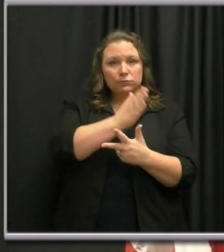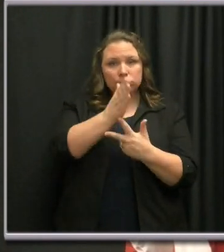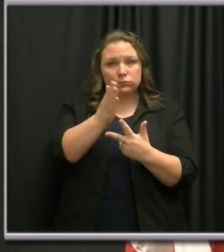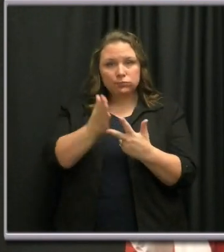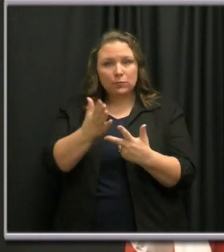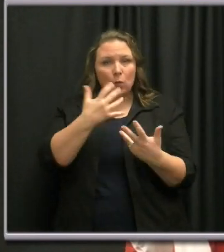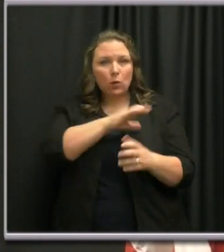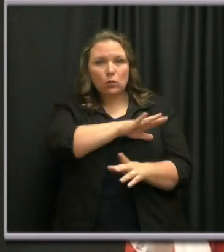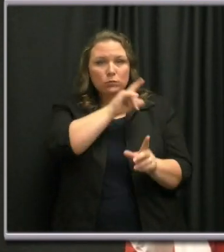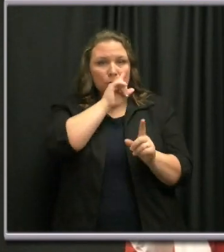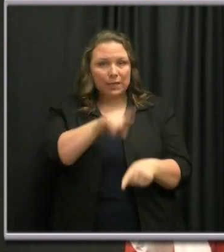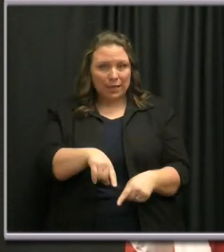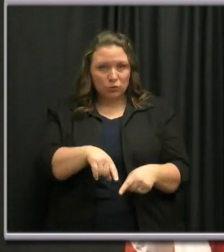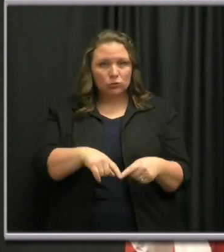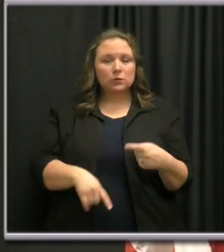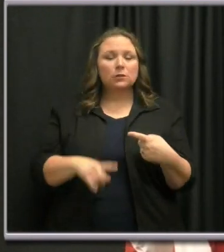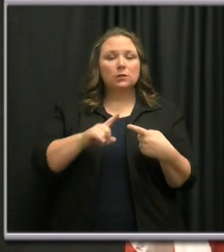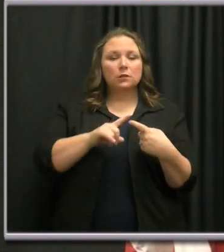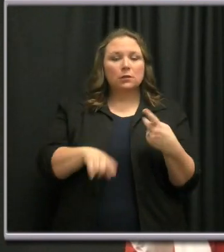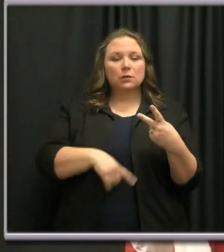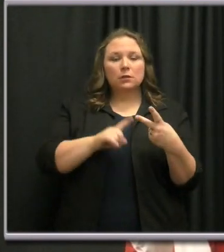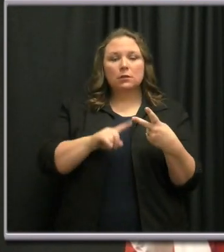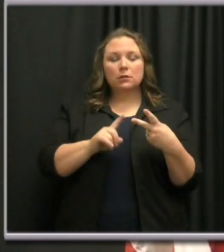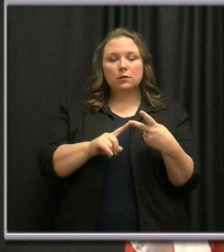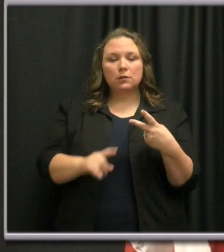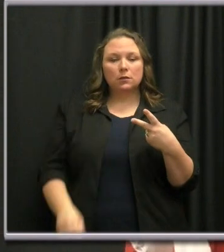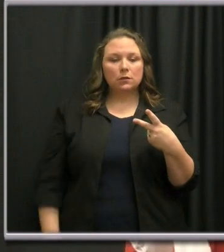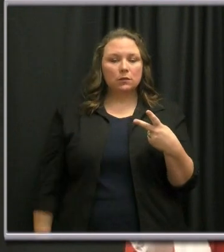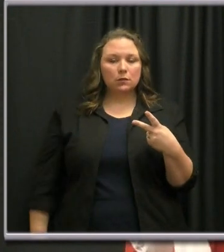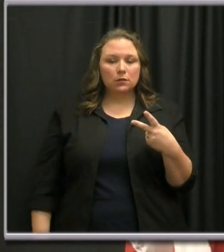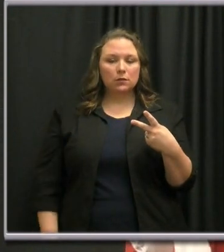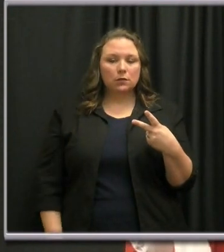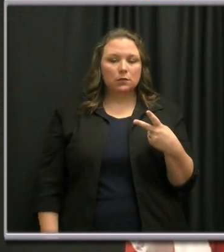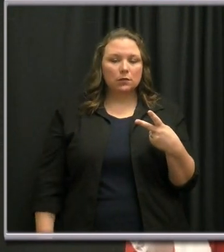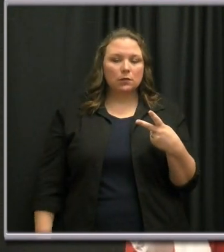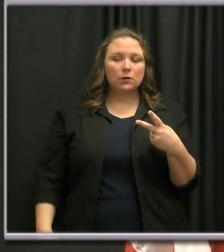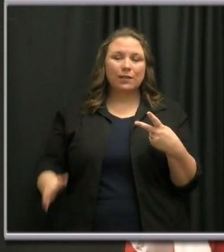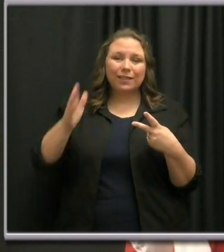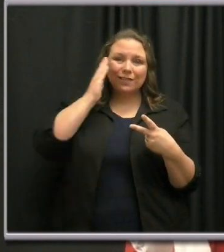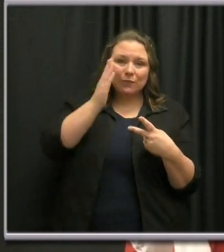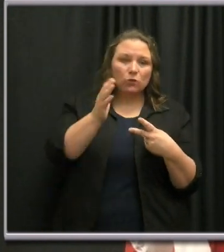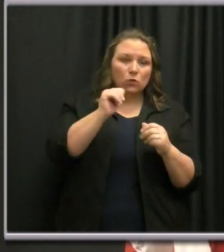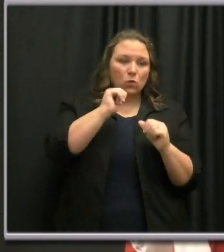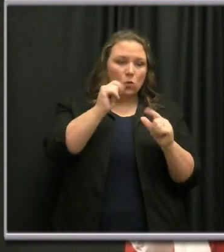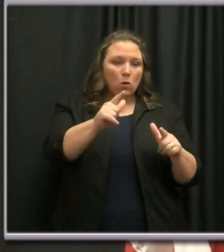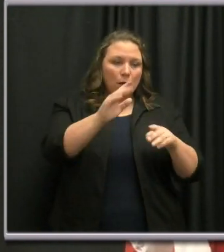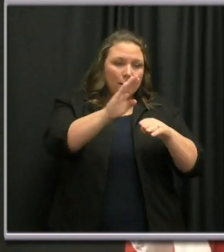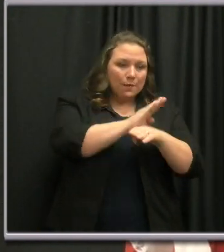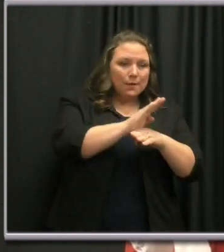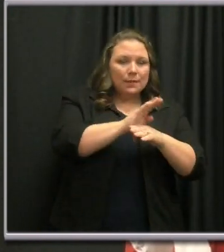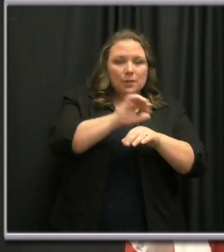to get your reaction to that. Also, the future of all the businesses and employees